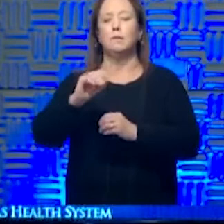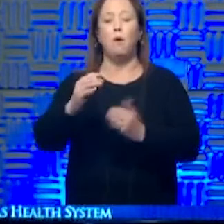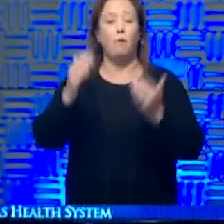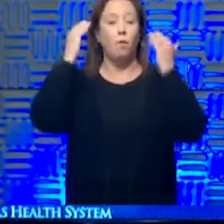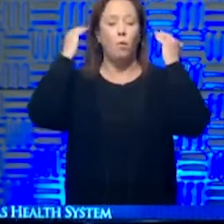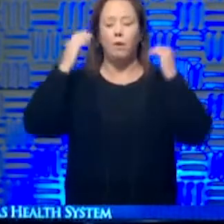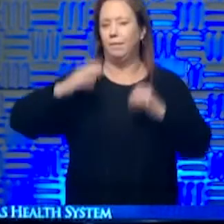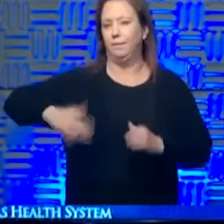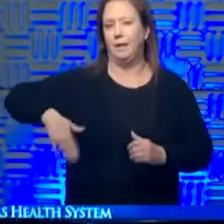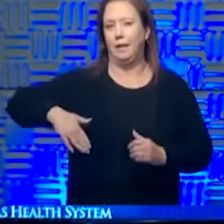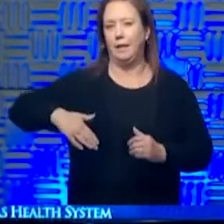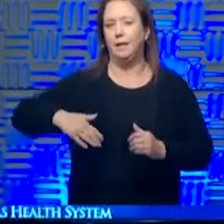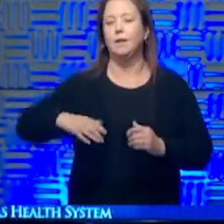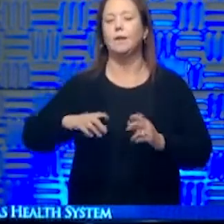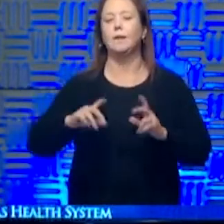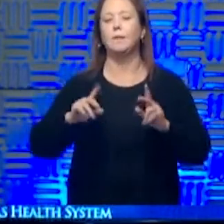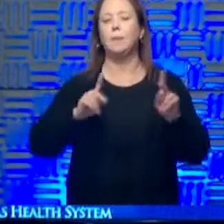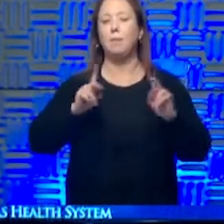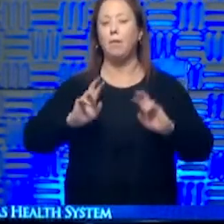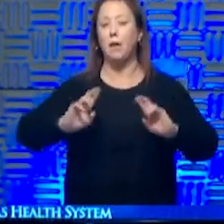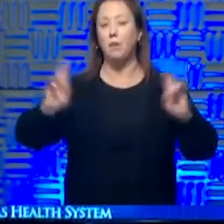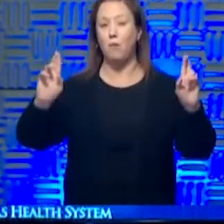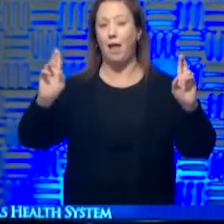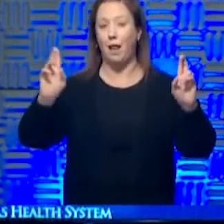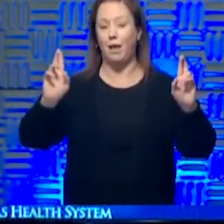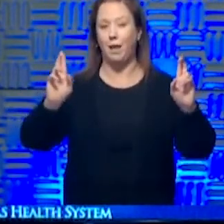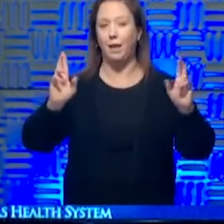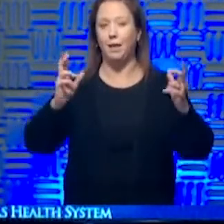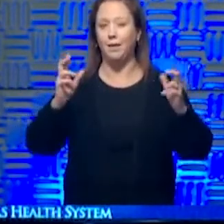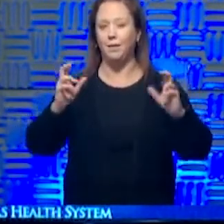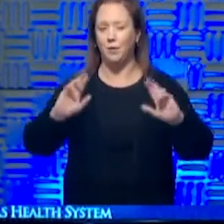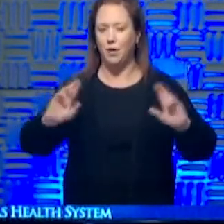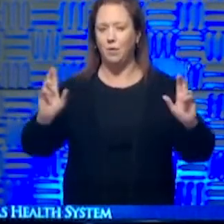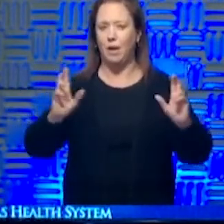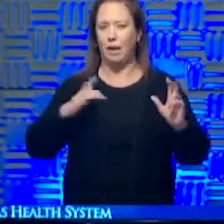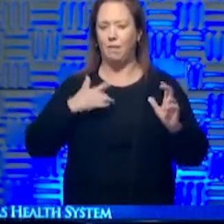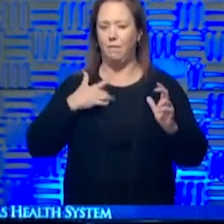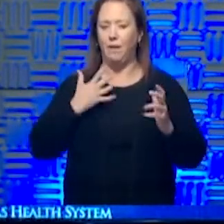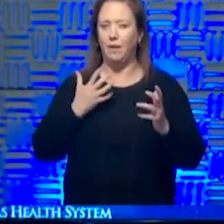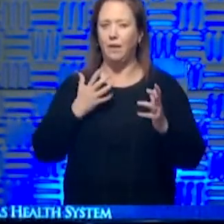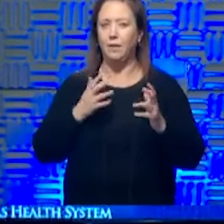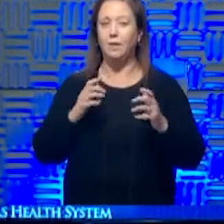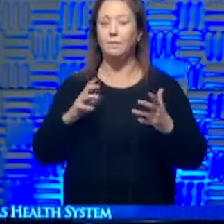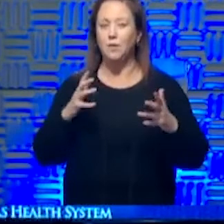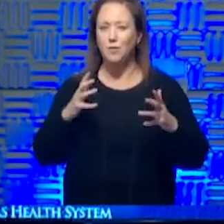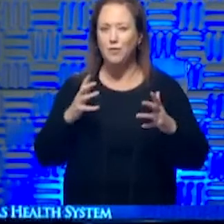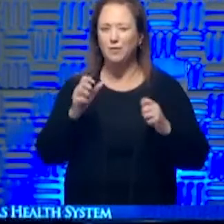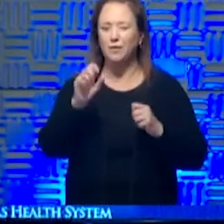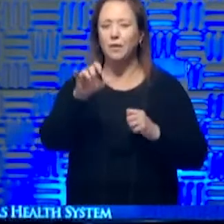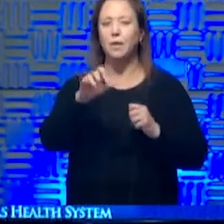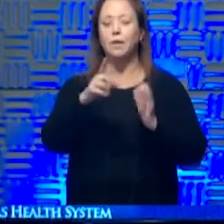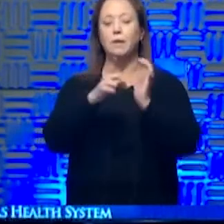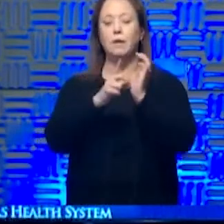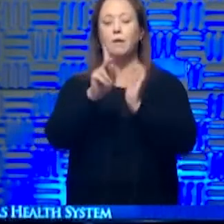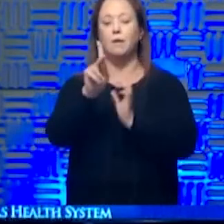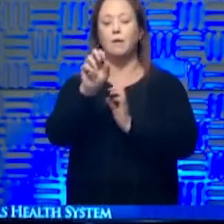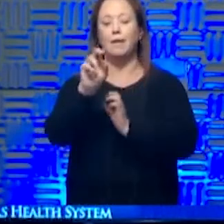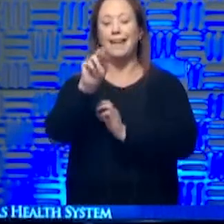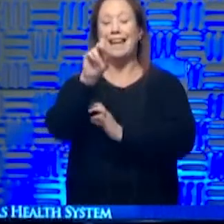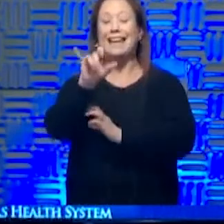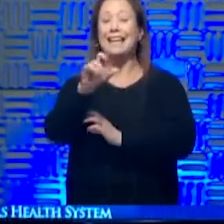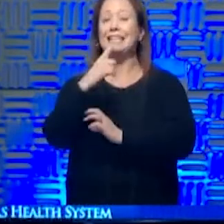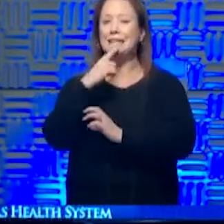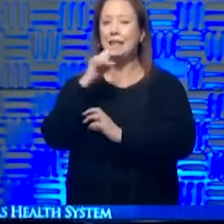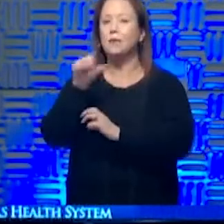think everybody's arming for the battle, and they're starting to feel the skirmishes. There are some individual places, like Dr. Kennedy referenced, that are